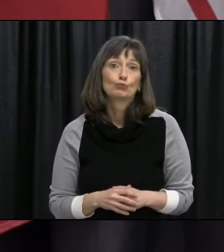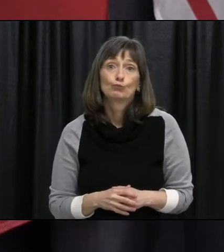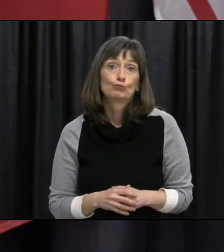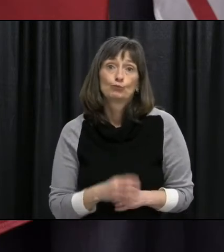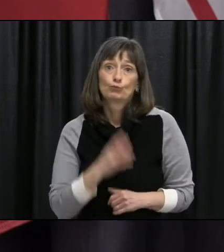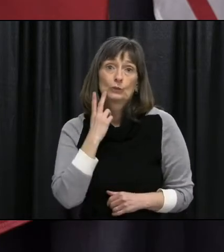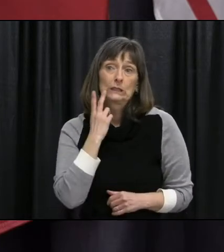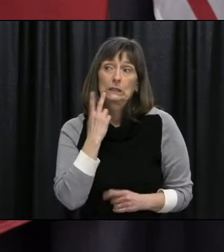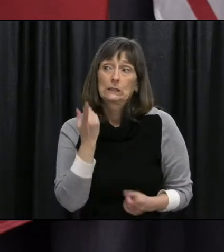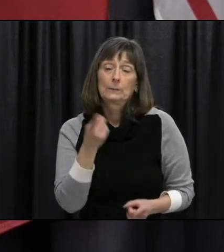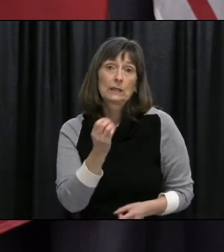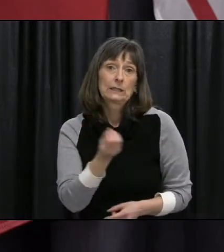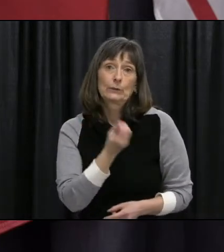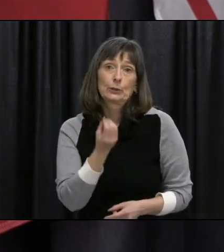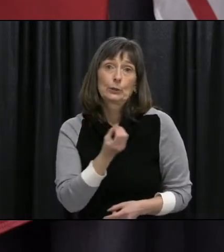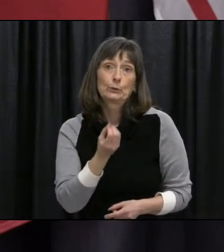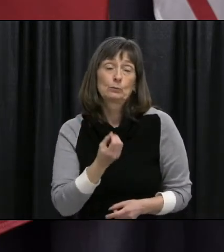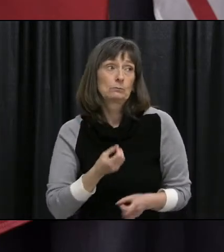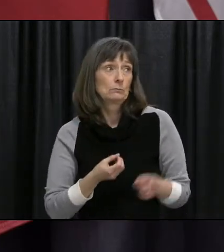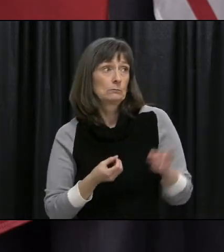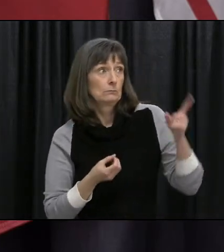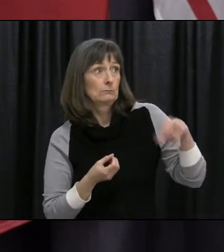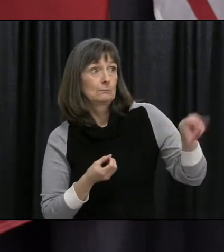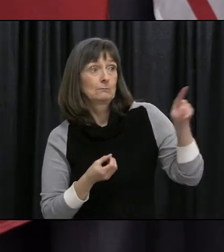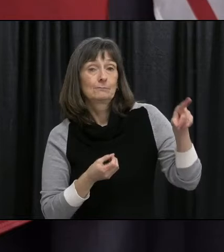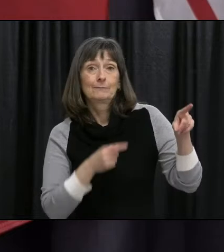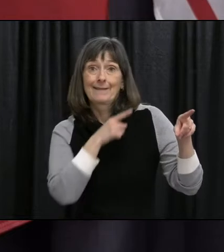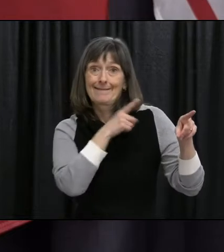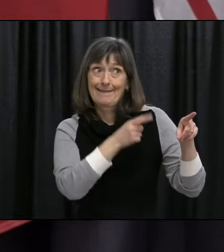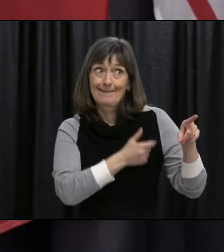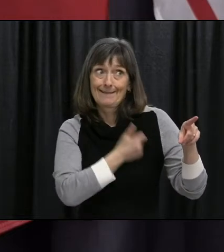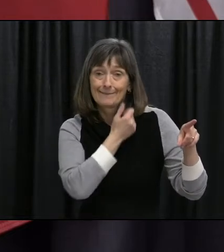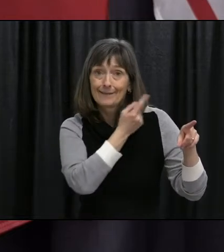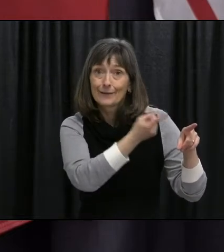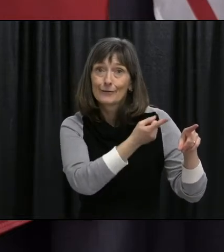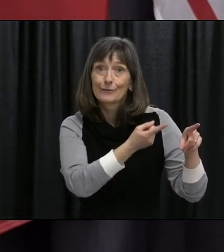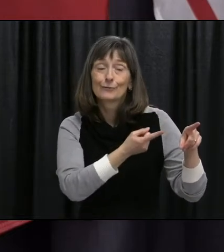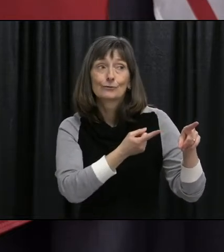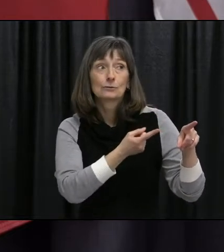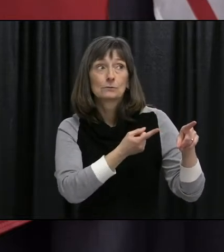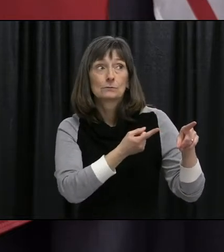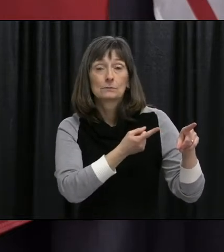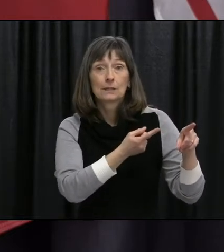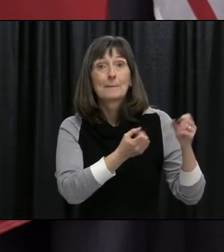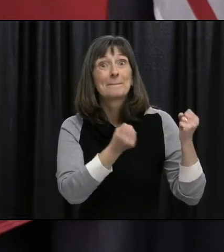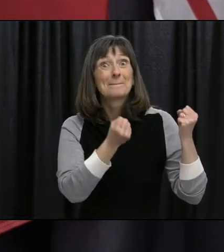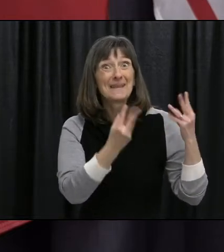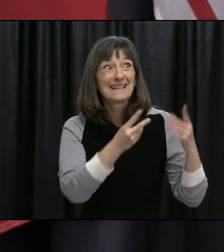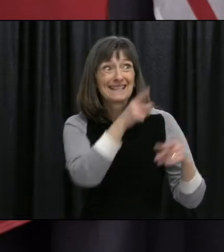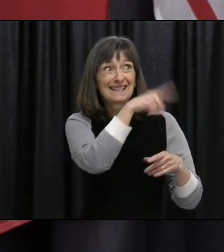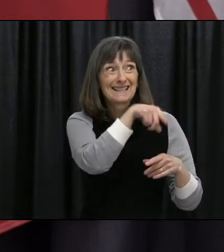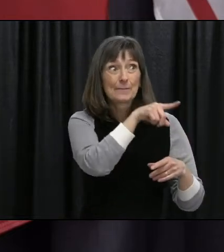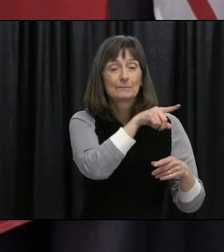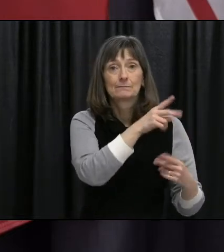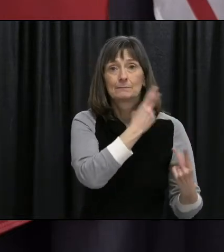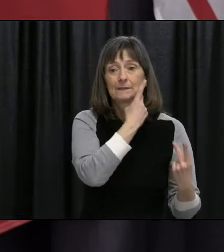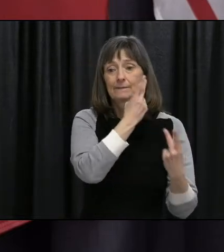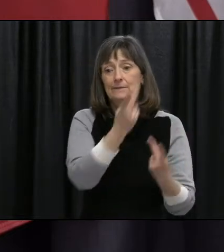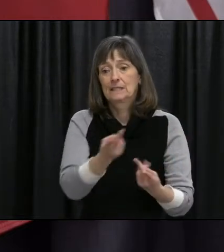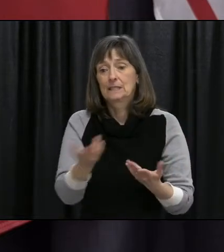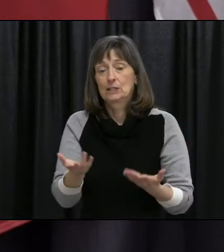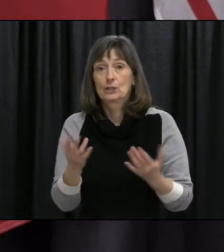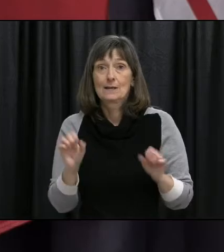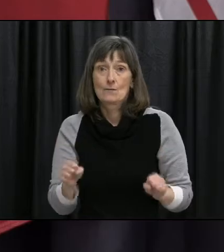happening in Ontario today, as many of those people would be residents in that particular province, to see the level of exposure that we're seeing there